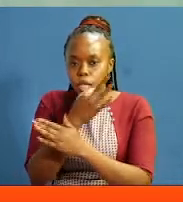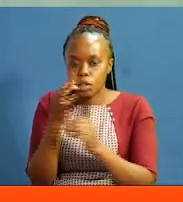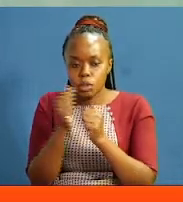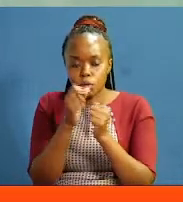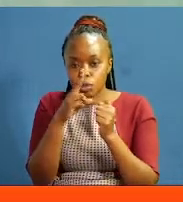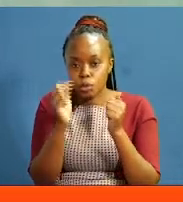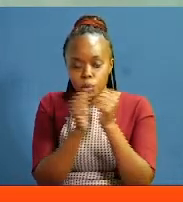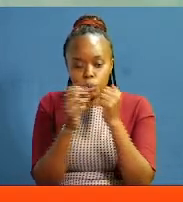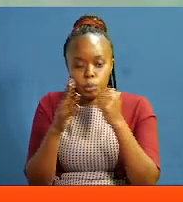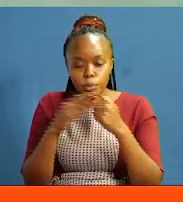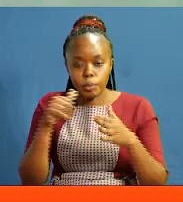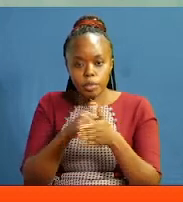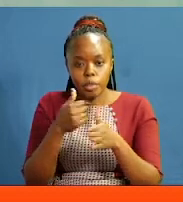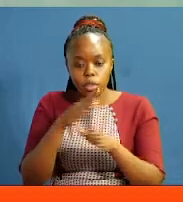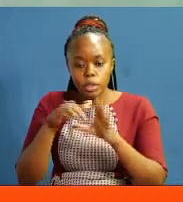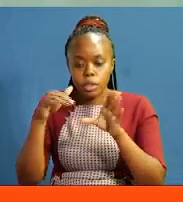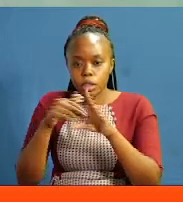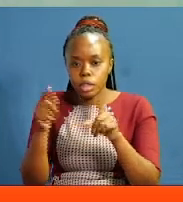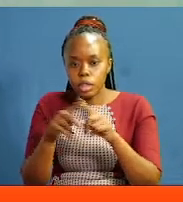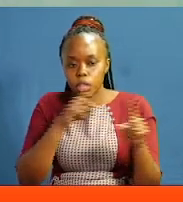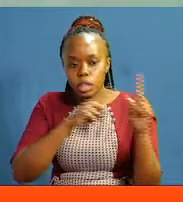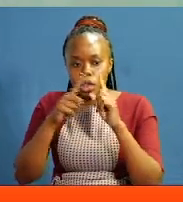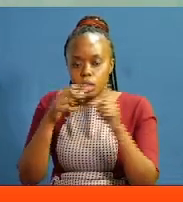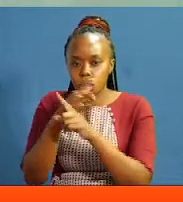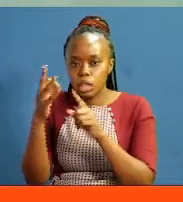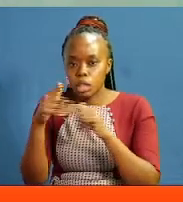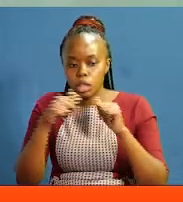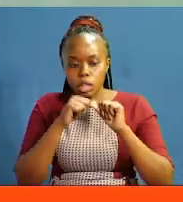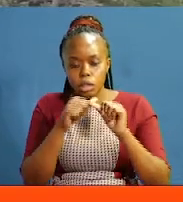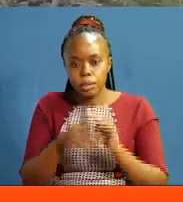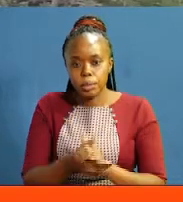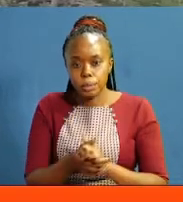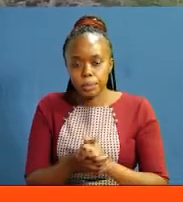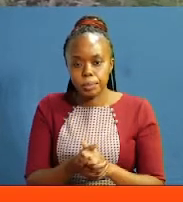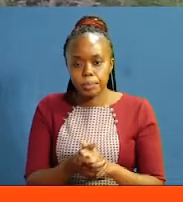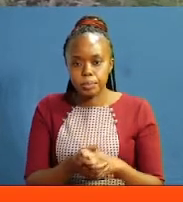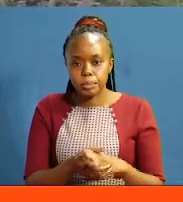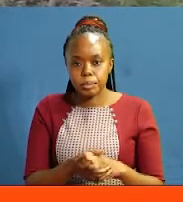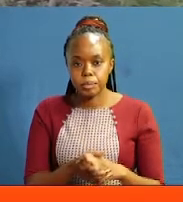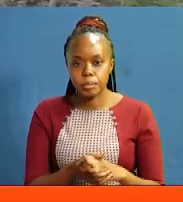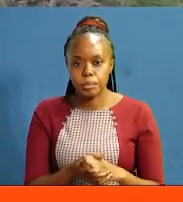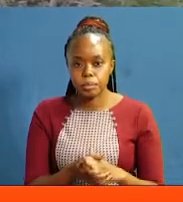2019 that have locked out traders and transporters of the produce.